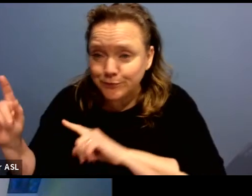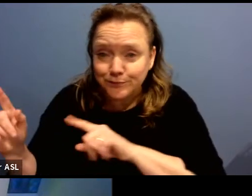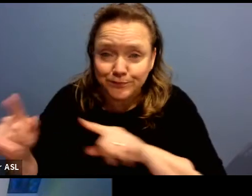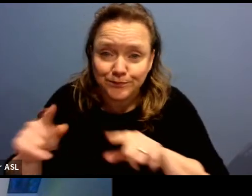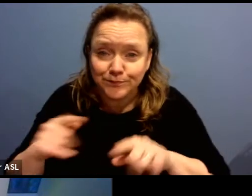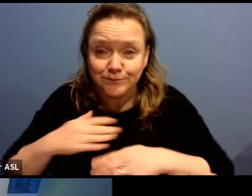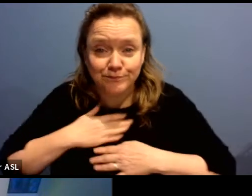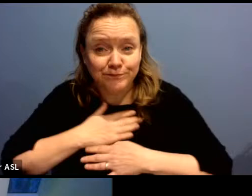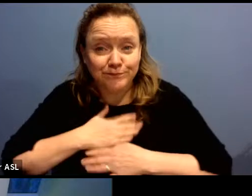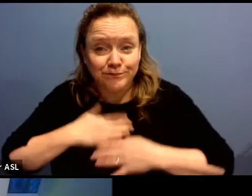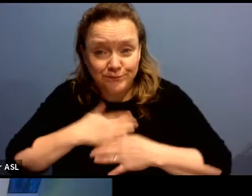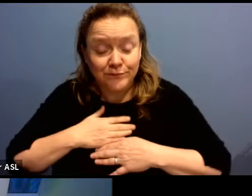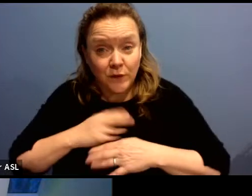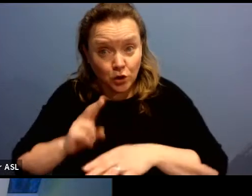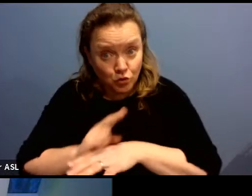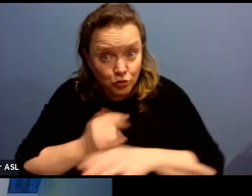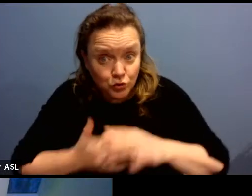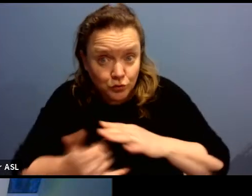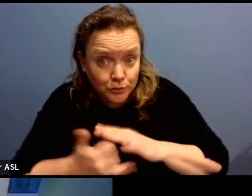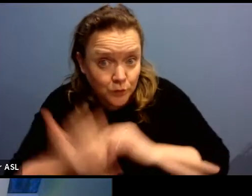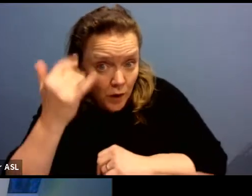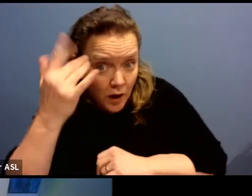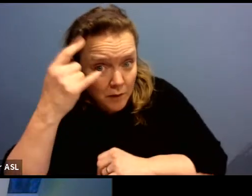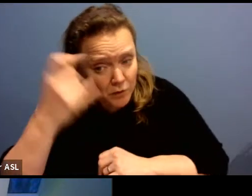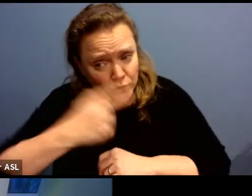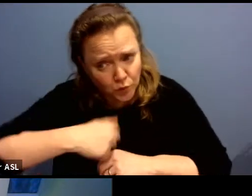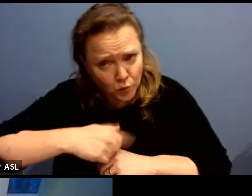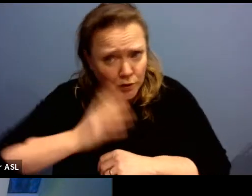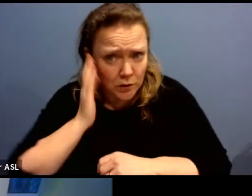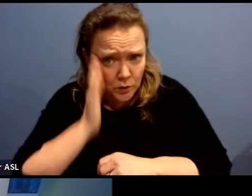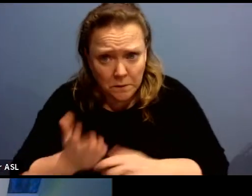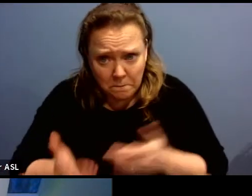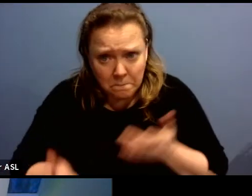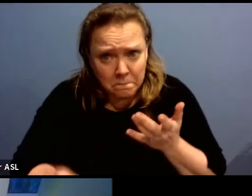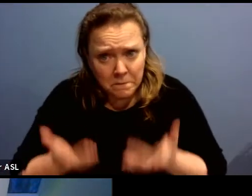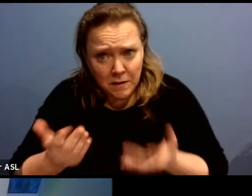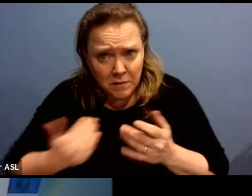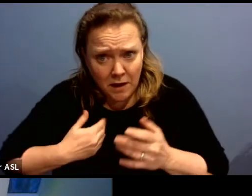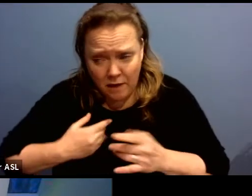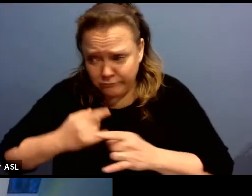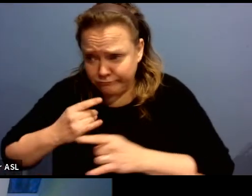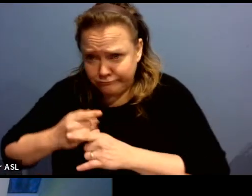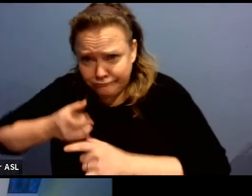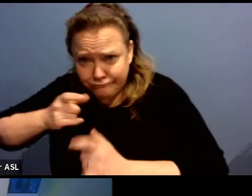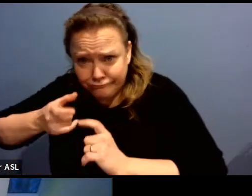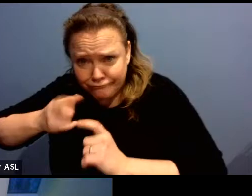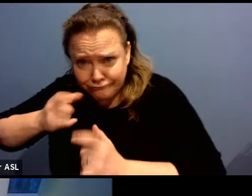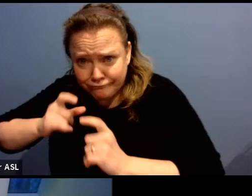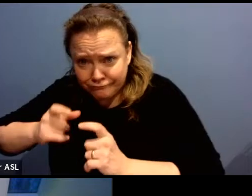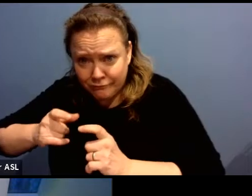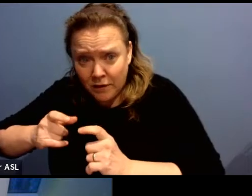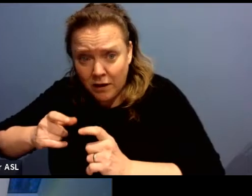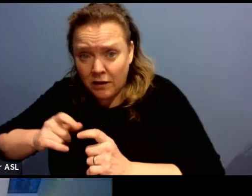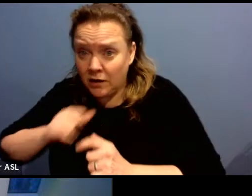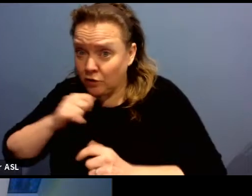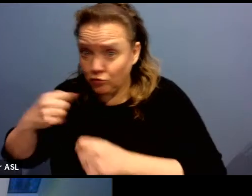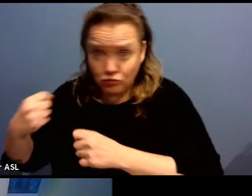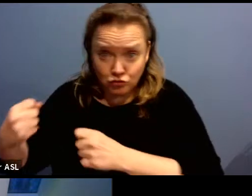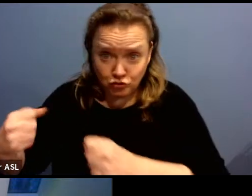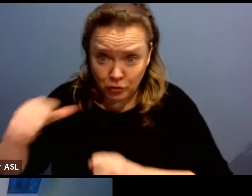responsible citizens with a public transportation ride home after dinner.